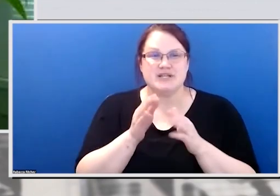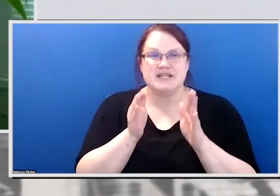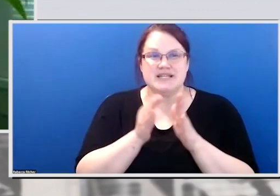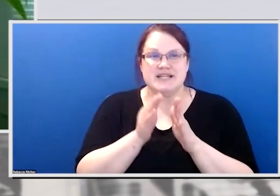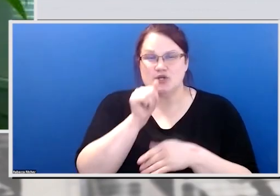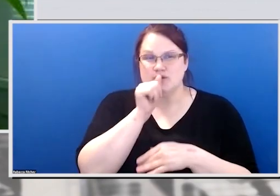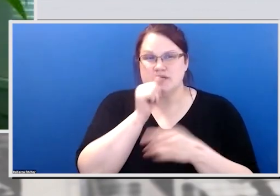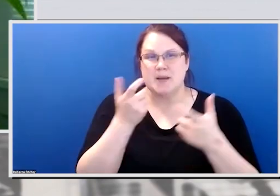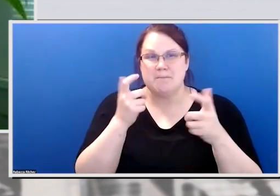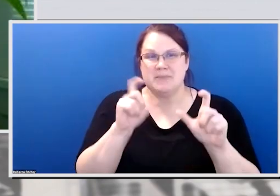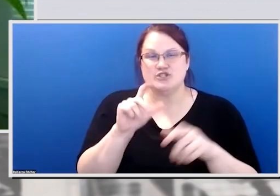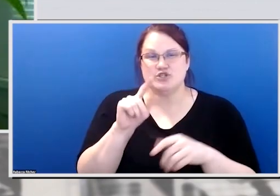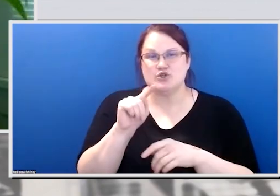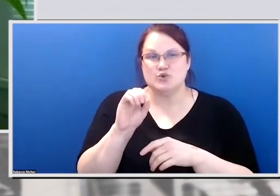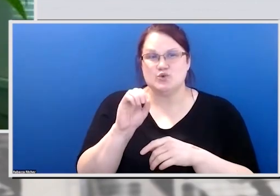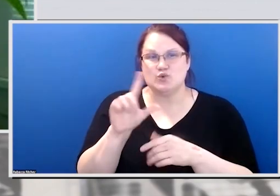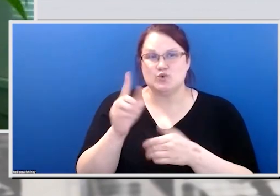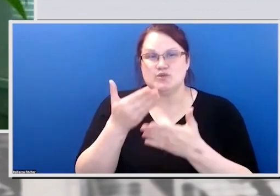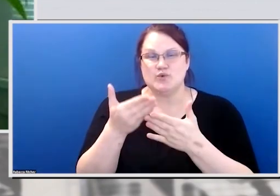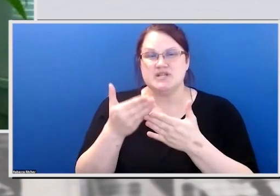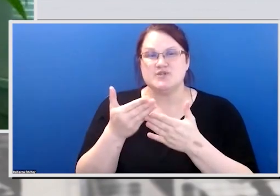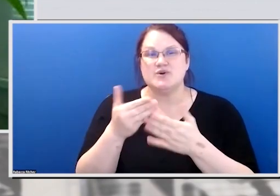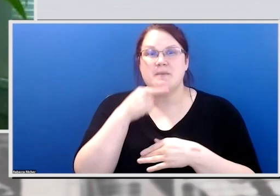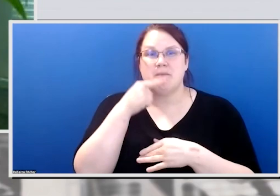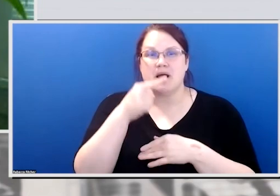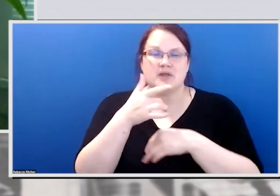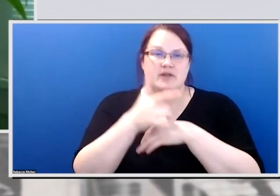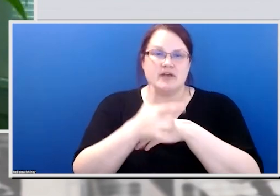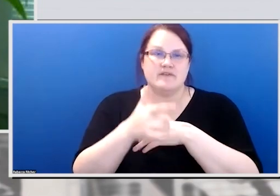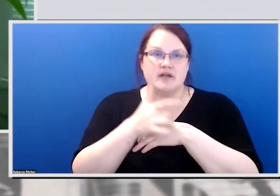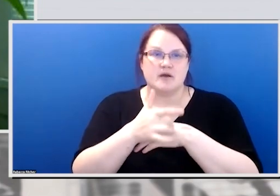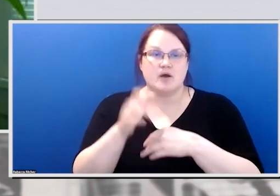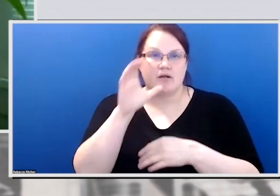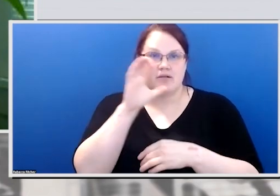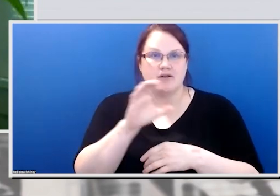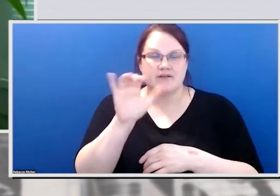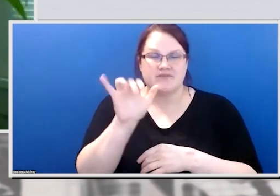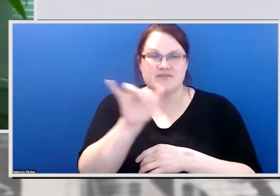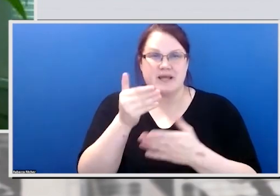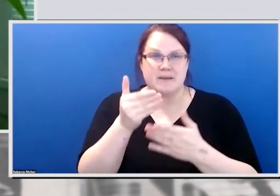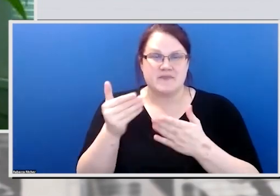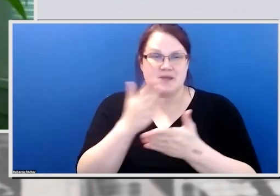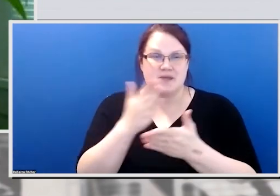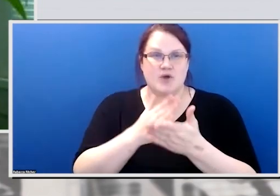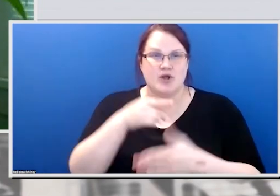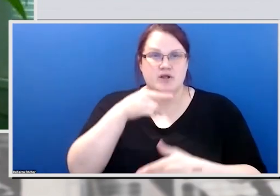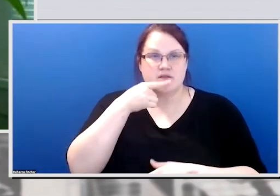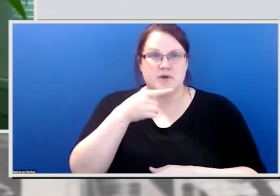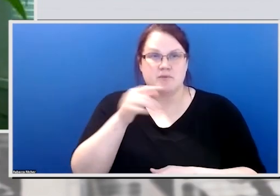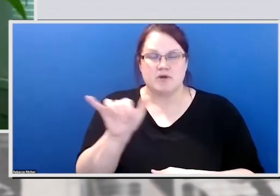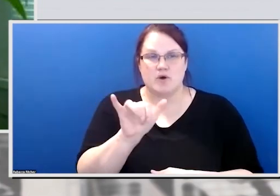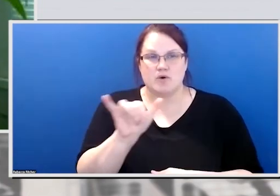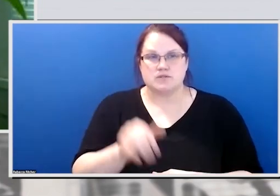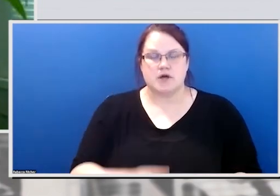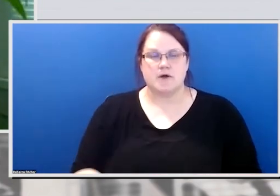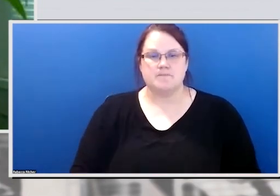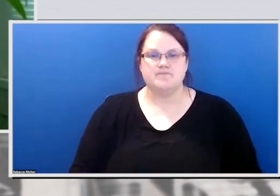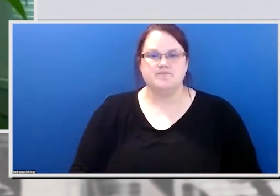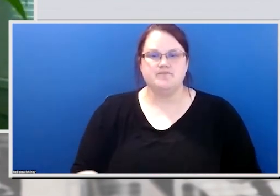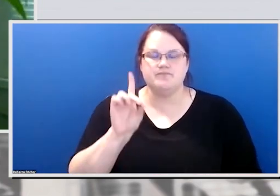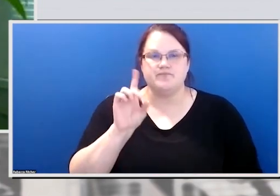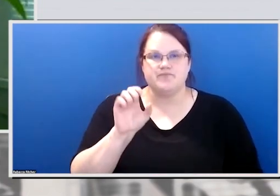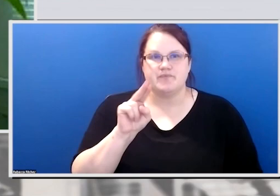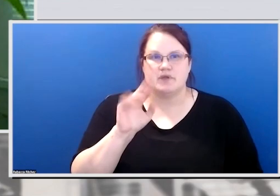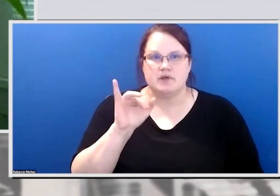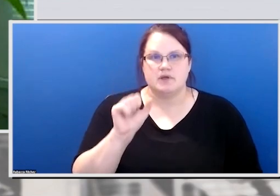major tools and resources are publicly available. So we're looking up the same stuff you can look up as part of the public too. Dennis asked a great